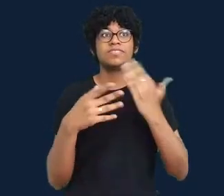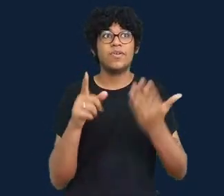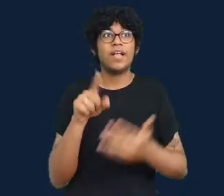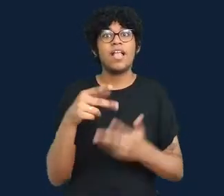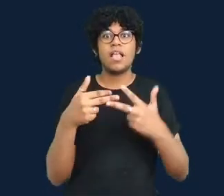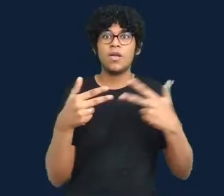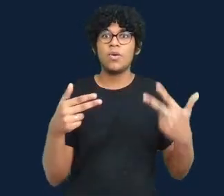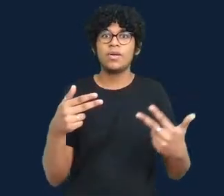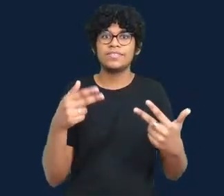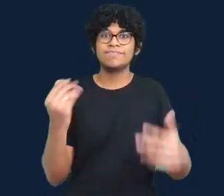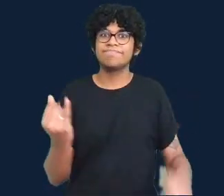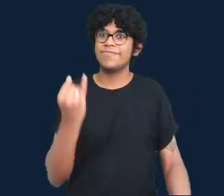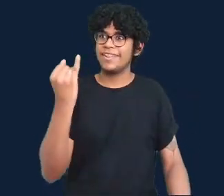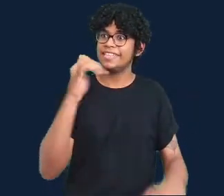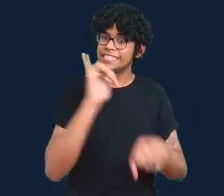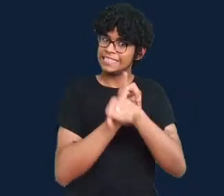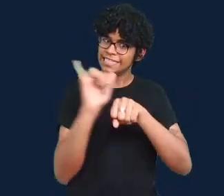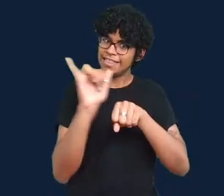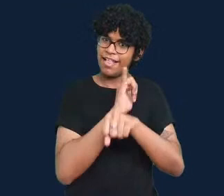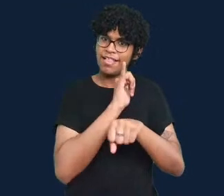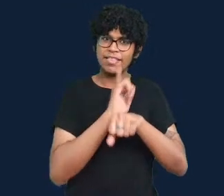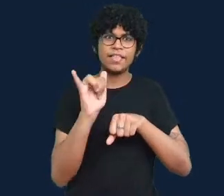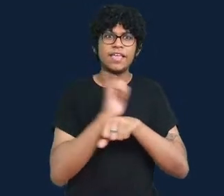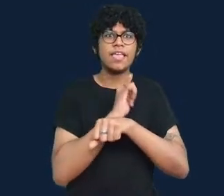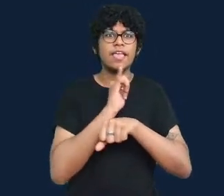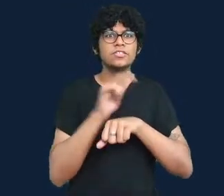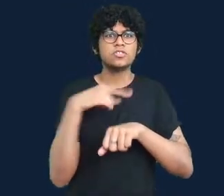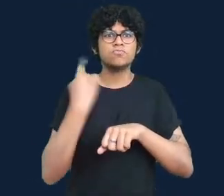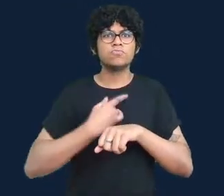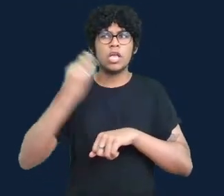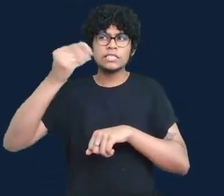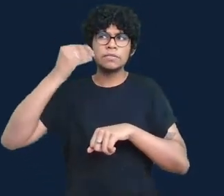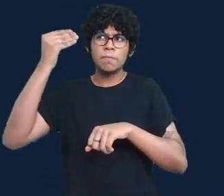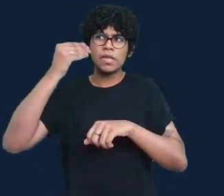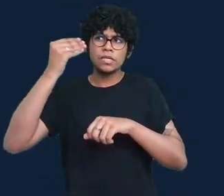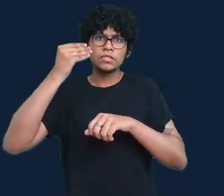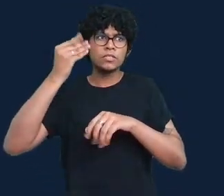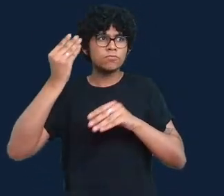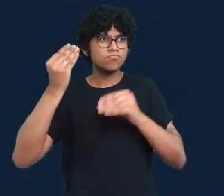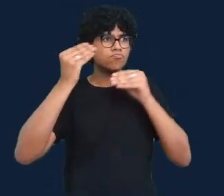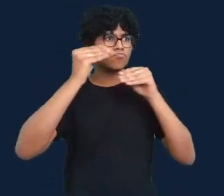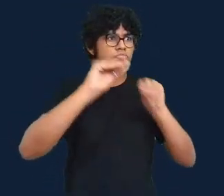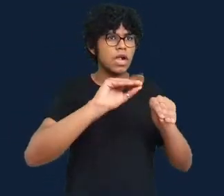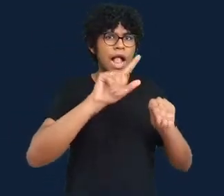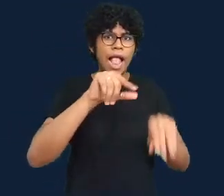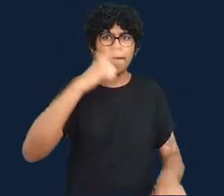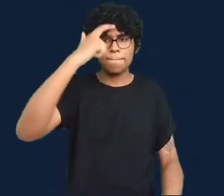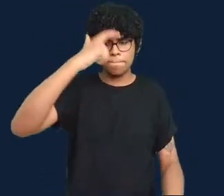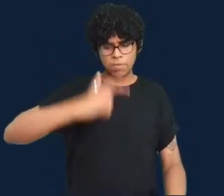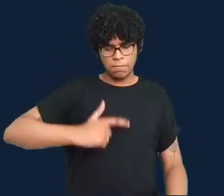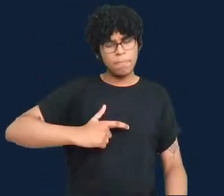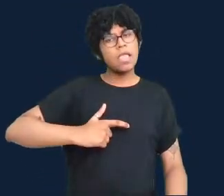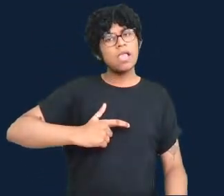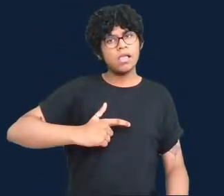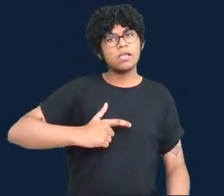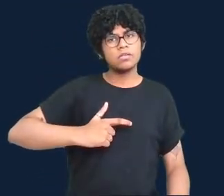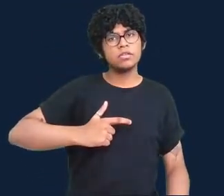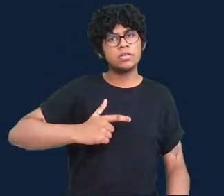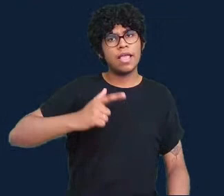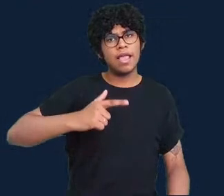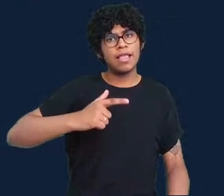in the first person experience, so it can raise awareness of a